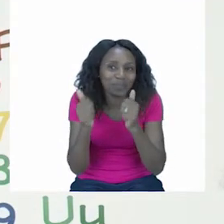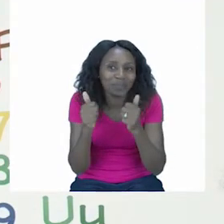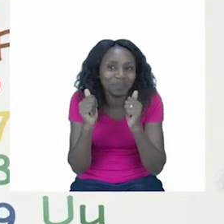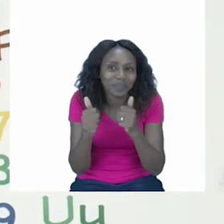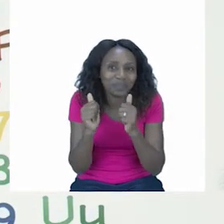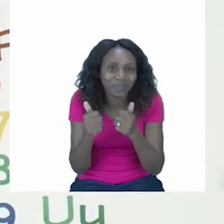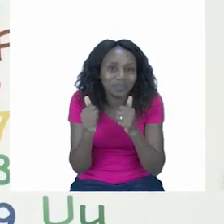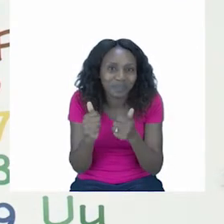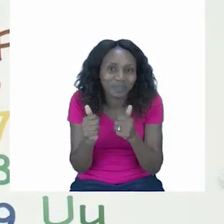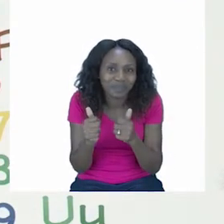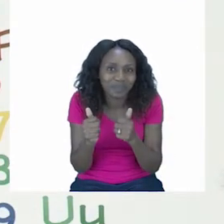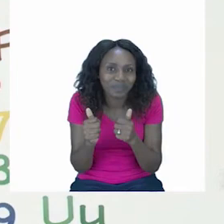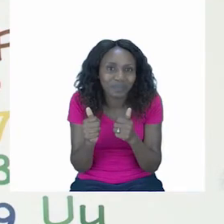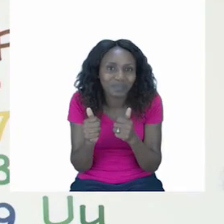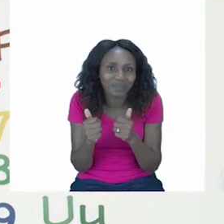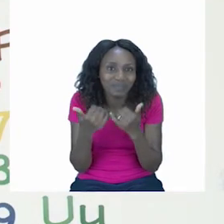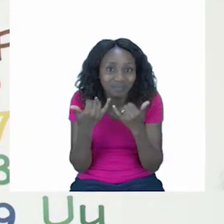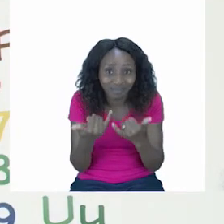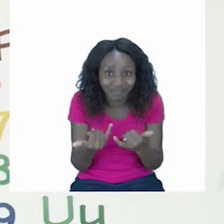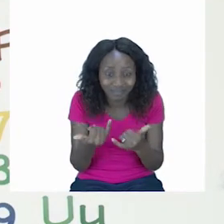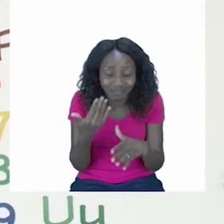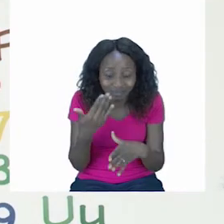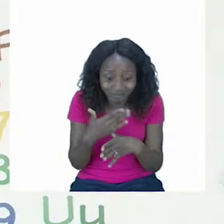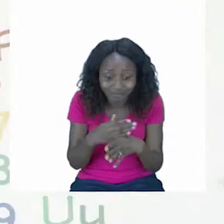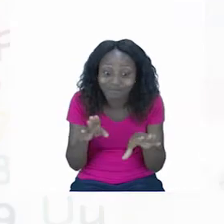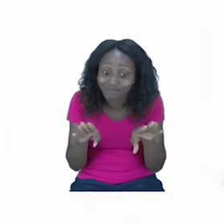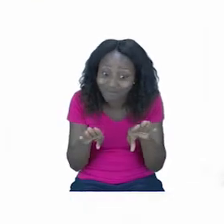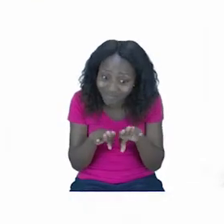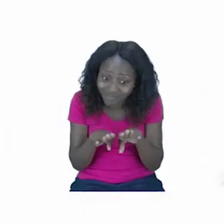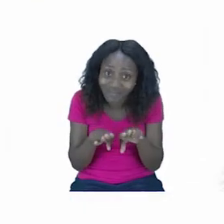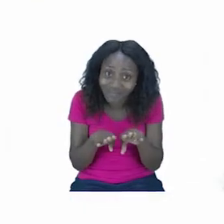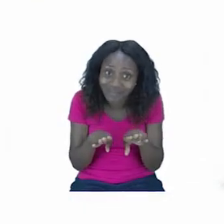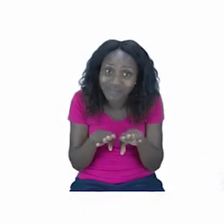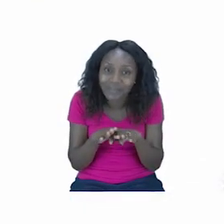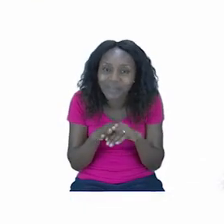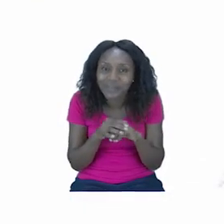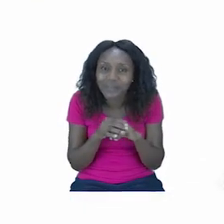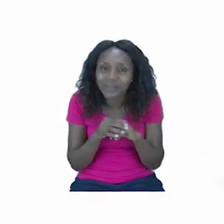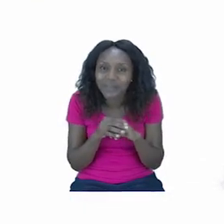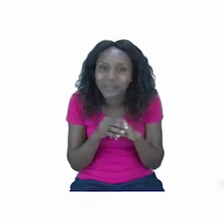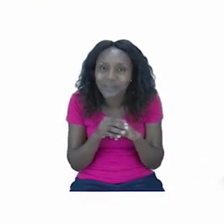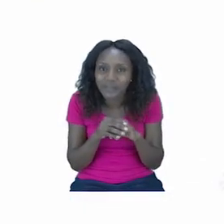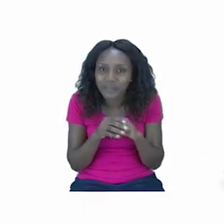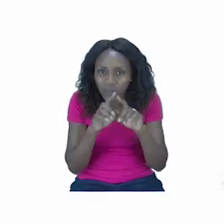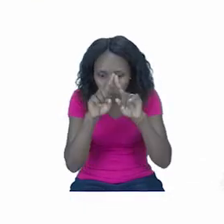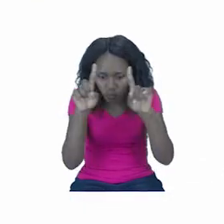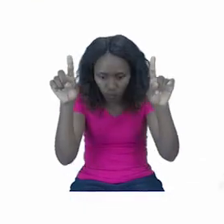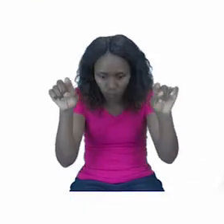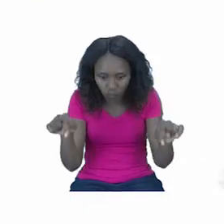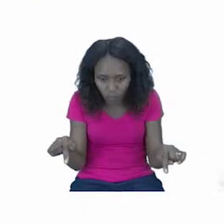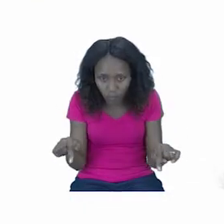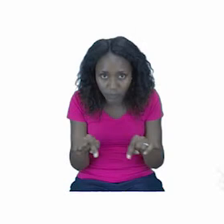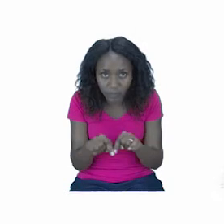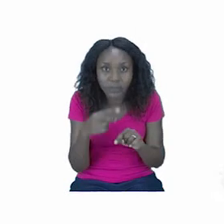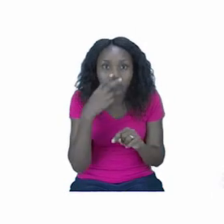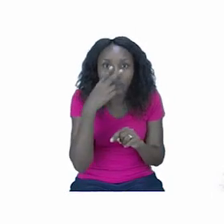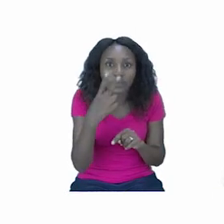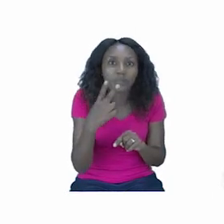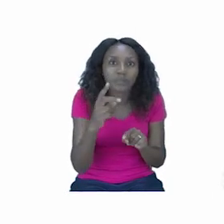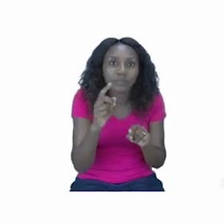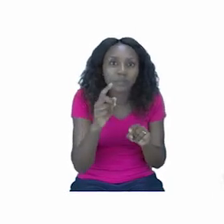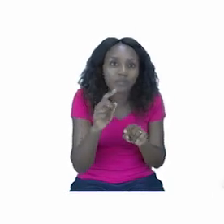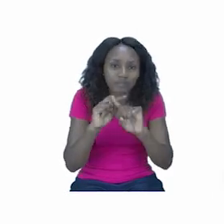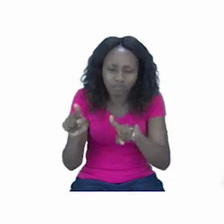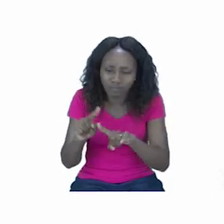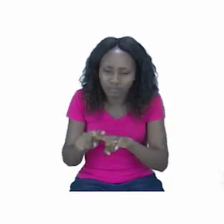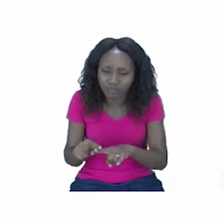Now we are ready to look at our exercise. On our exercise, you can see that we have different family